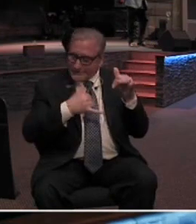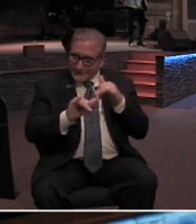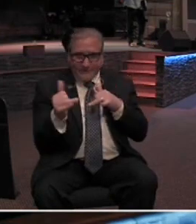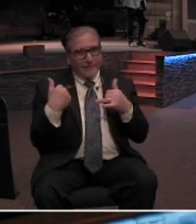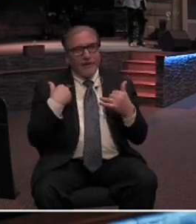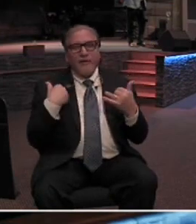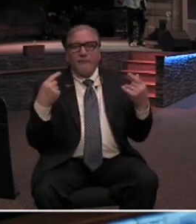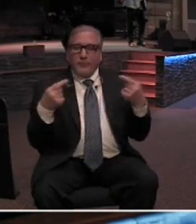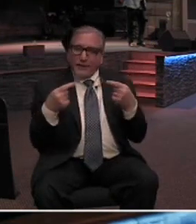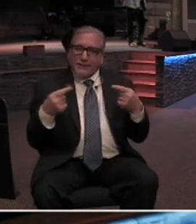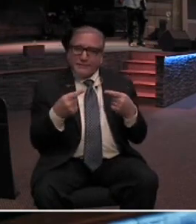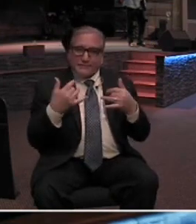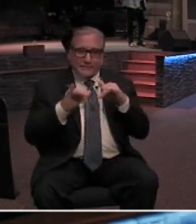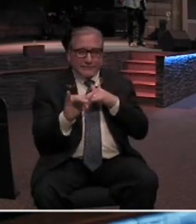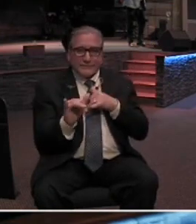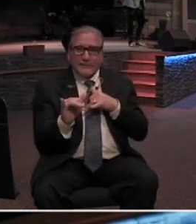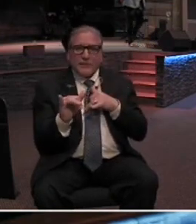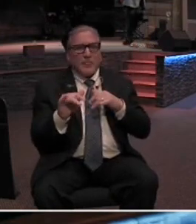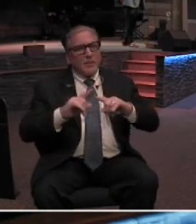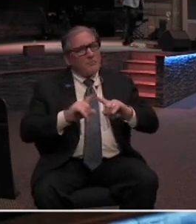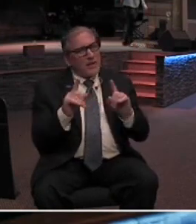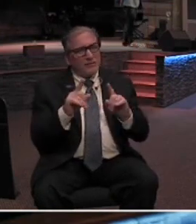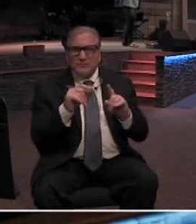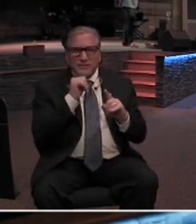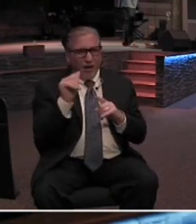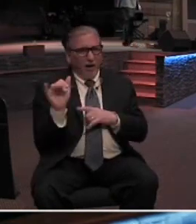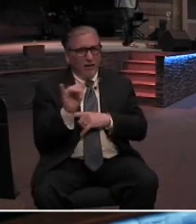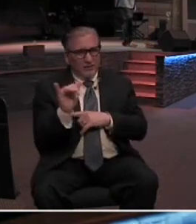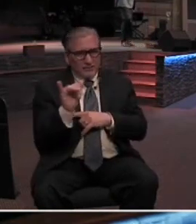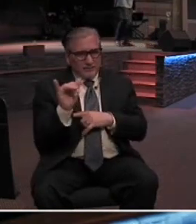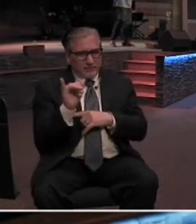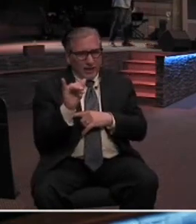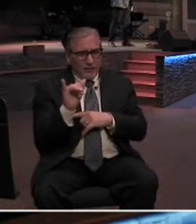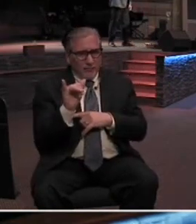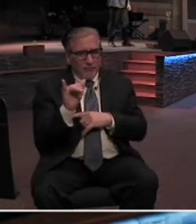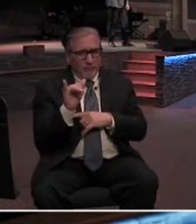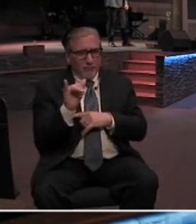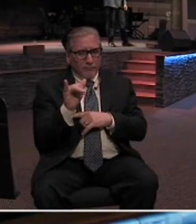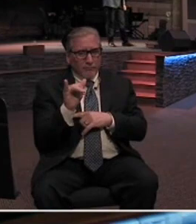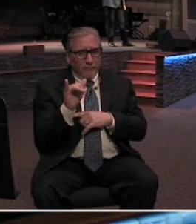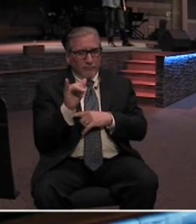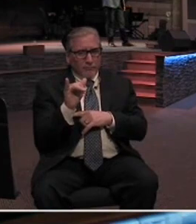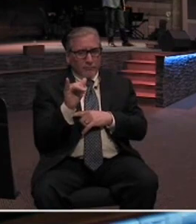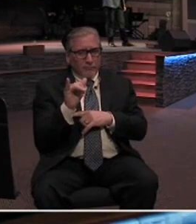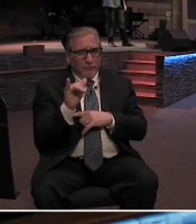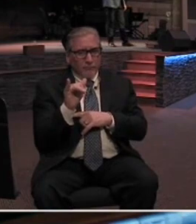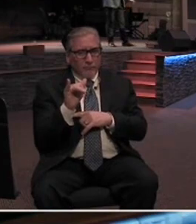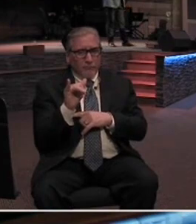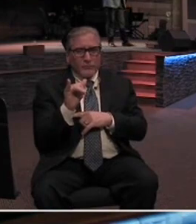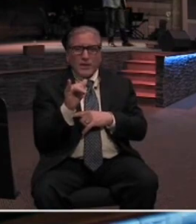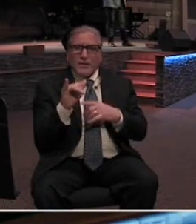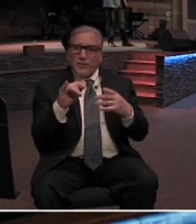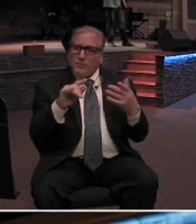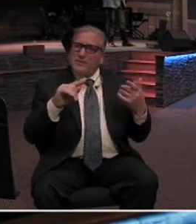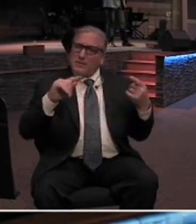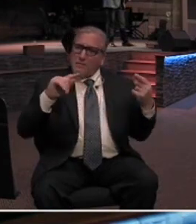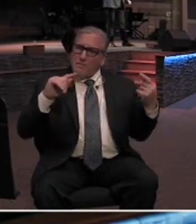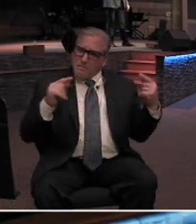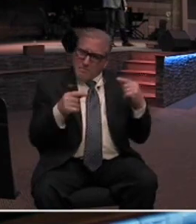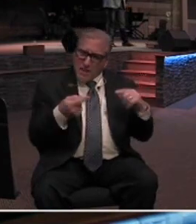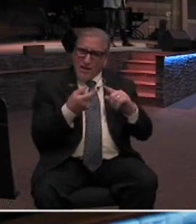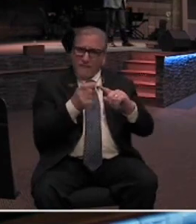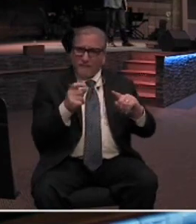pain. But it was not the pain of an injury. It was the pain of